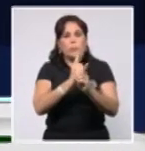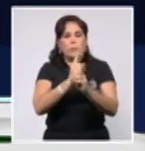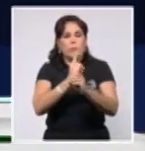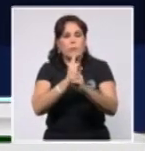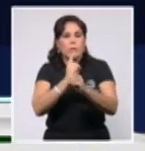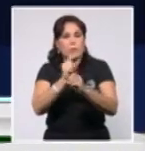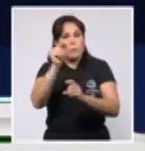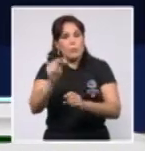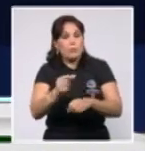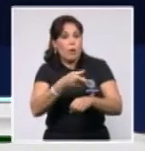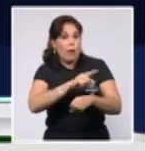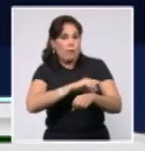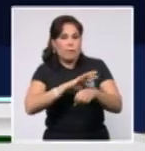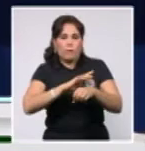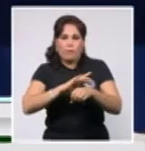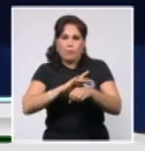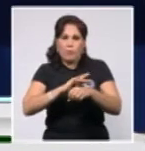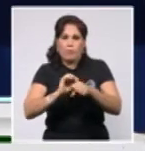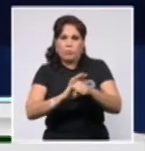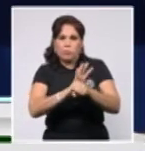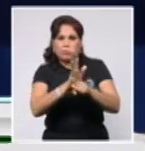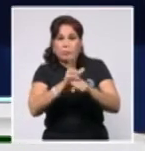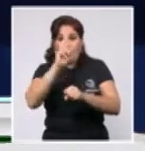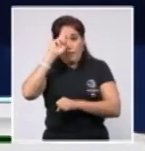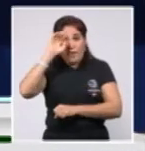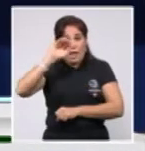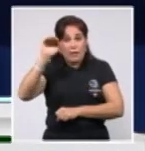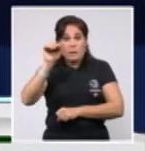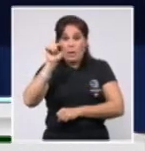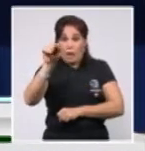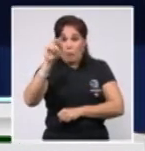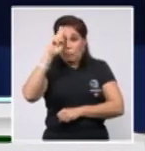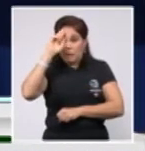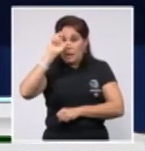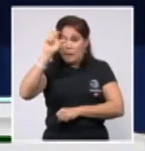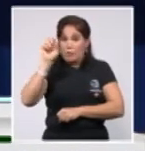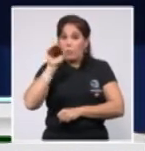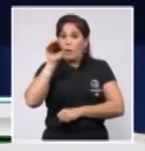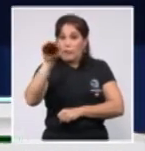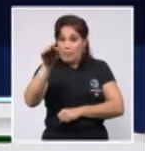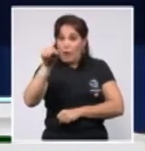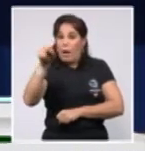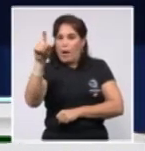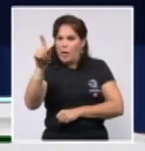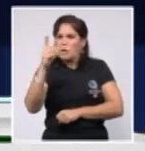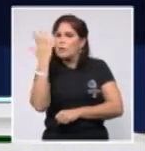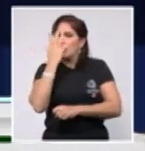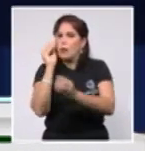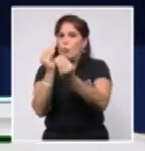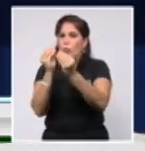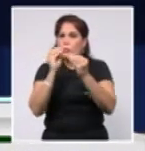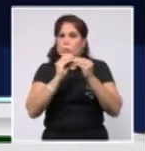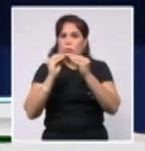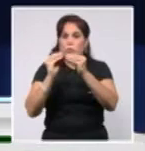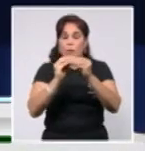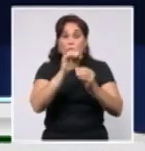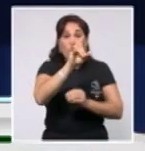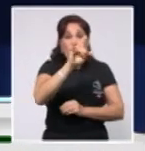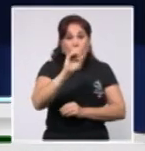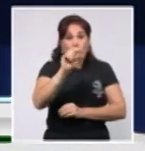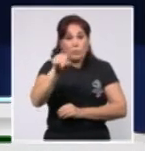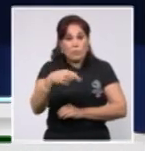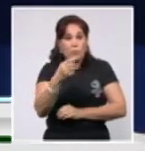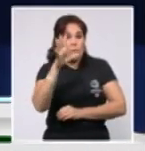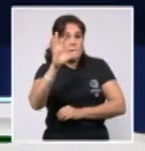contact with someone who had previously tested positive for the virus. This is therefore the group at highest risk